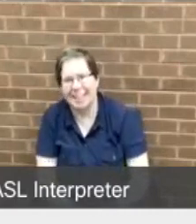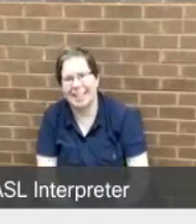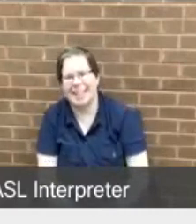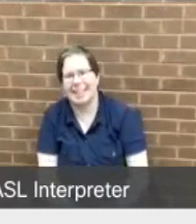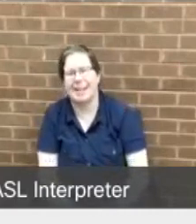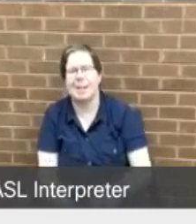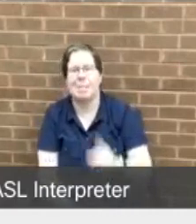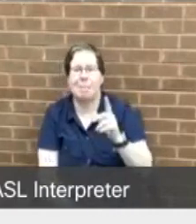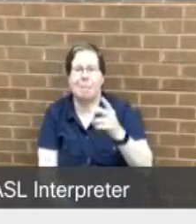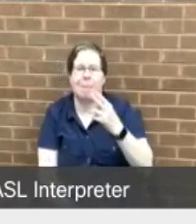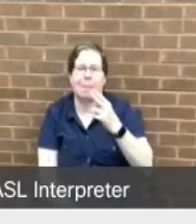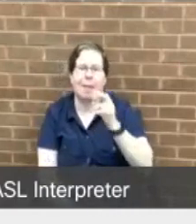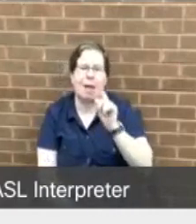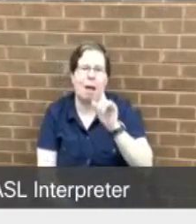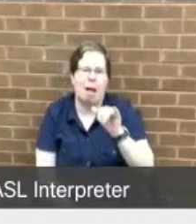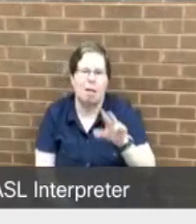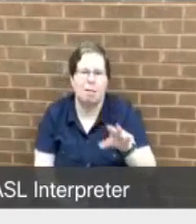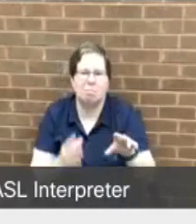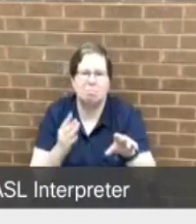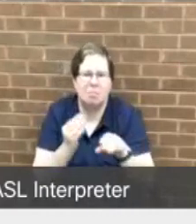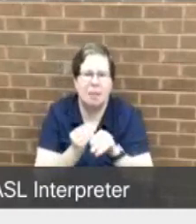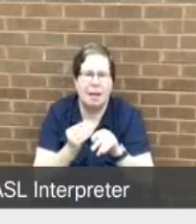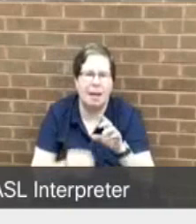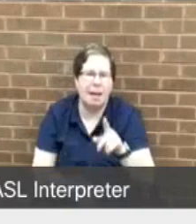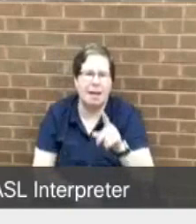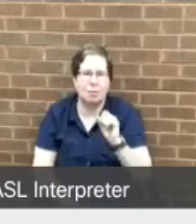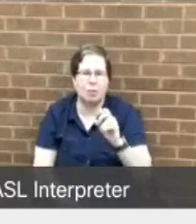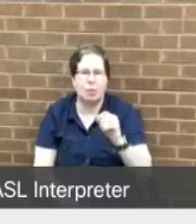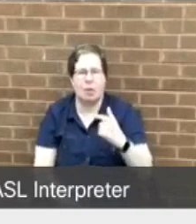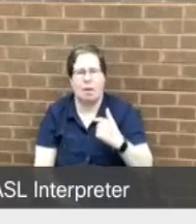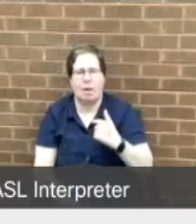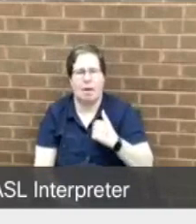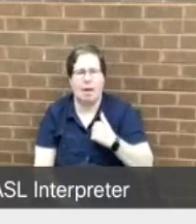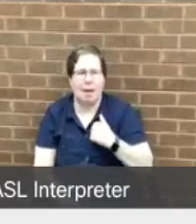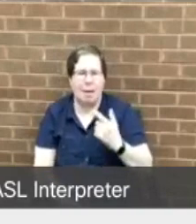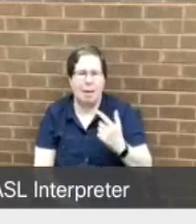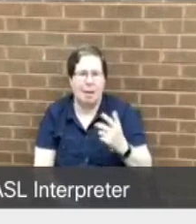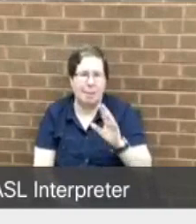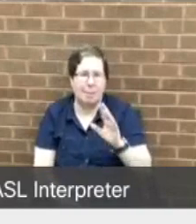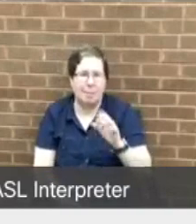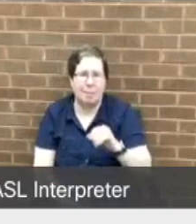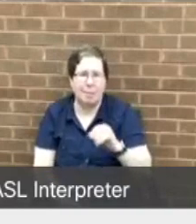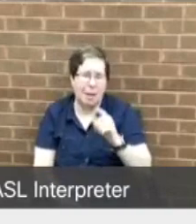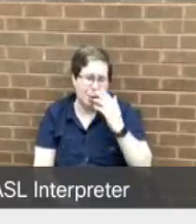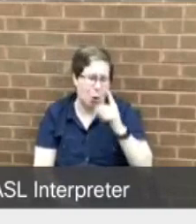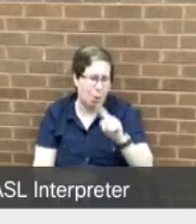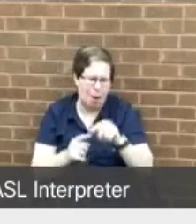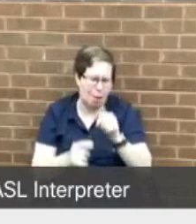I can add on from the transit perspective, and I'm a planner, not engineer, so I've got none of this, but